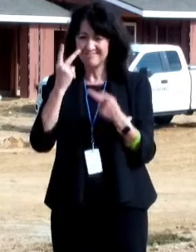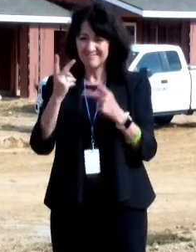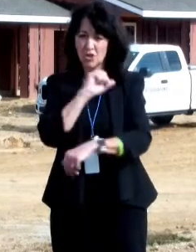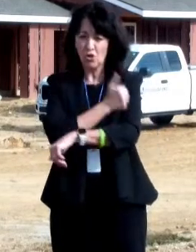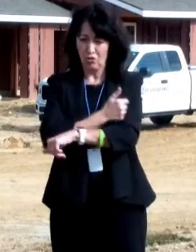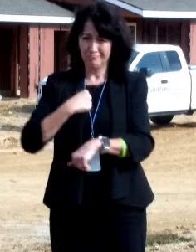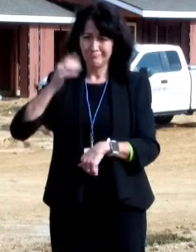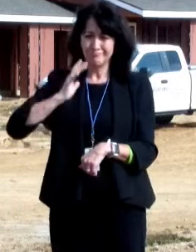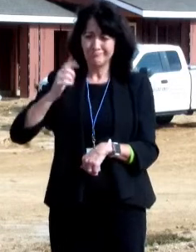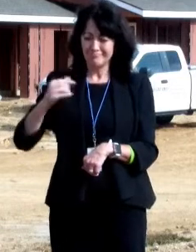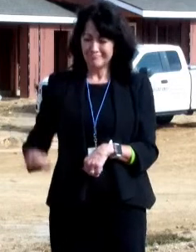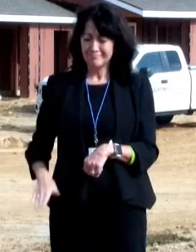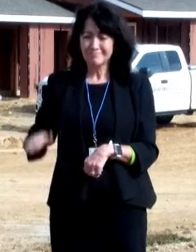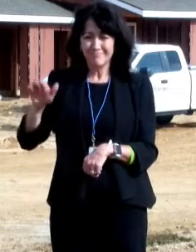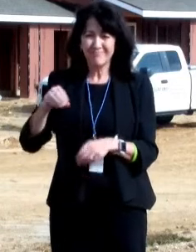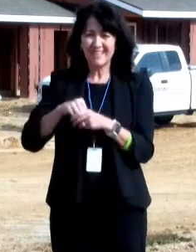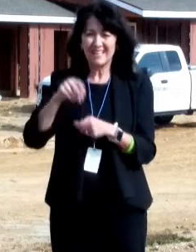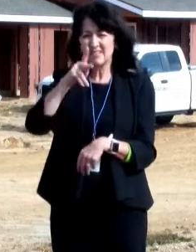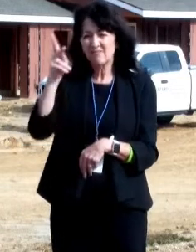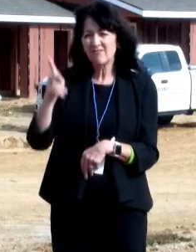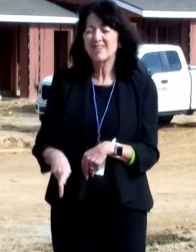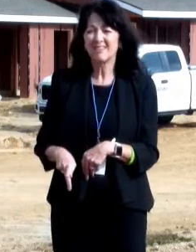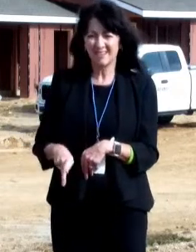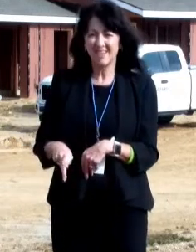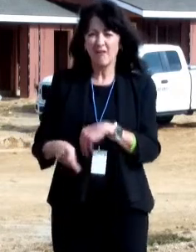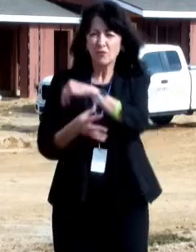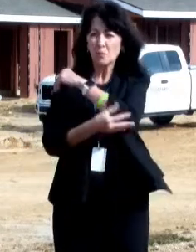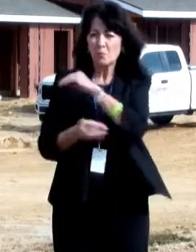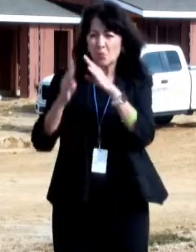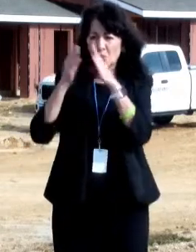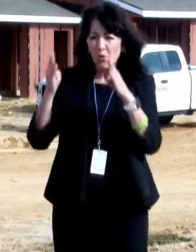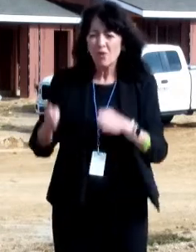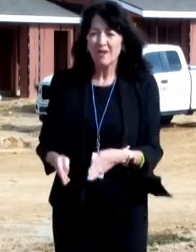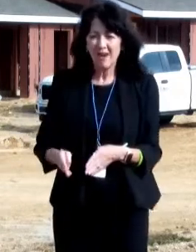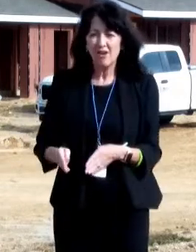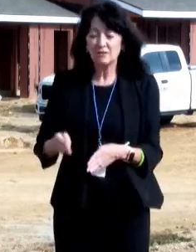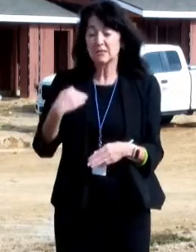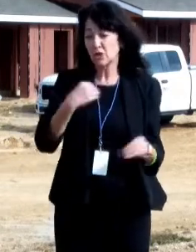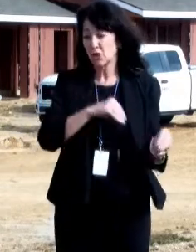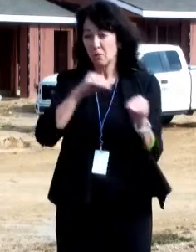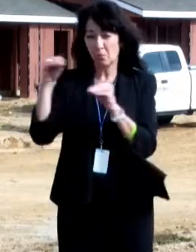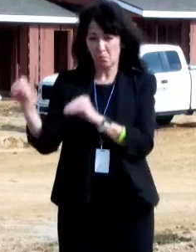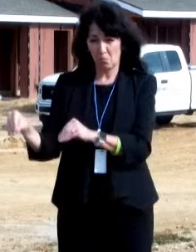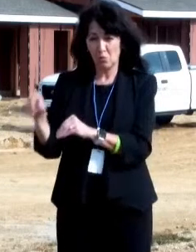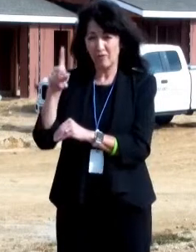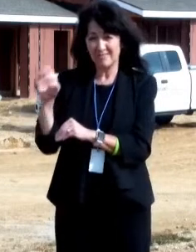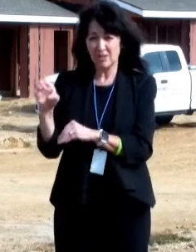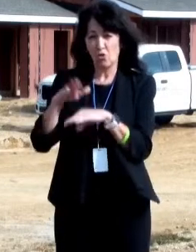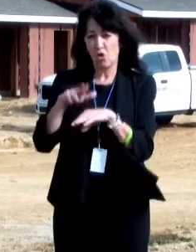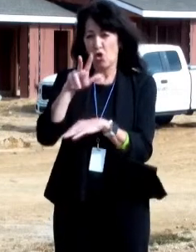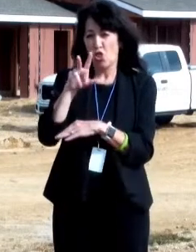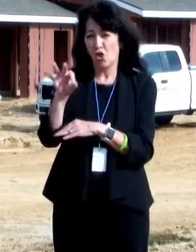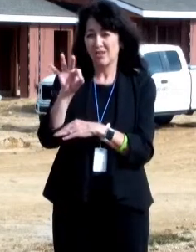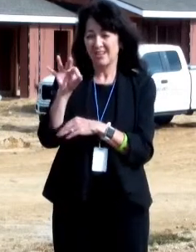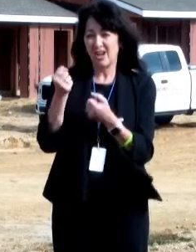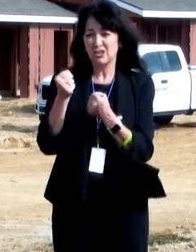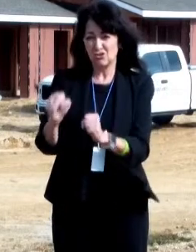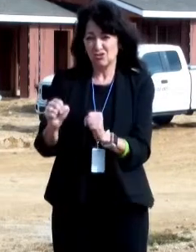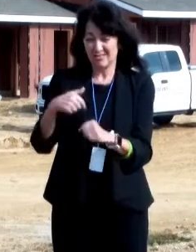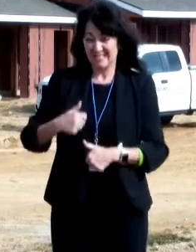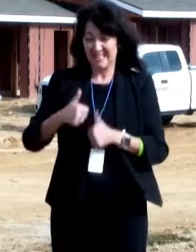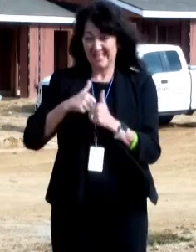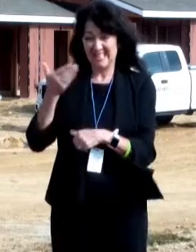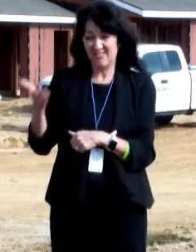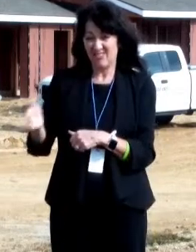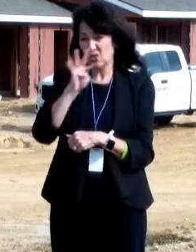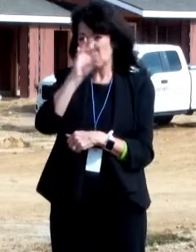Philadelphia and then moved to Delaware to my parents' first home on 39th Street where we lived for 40